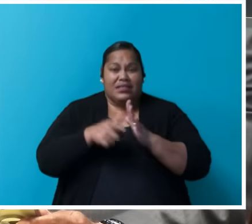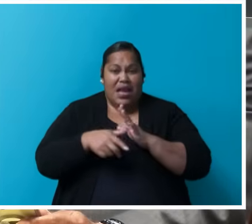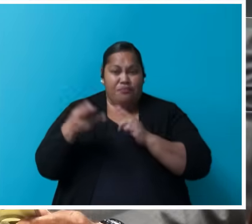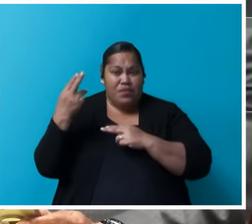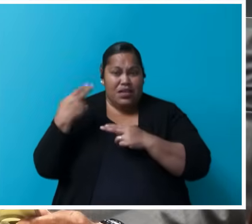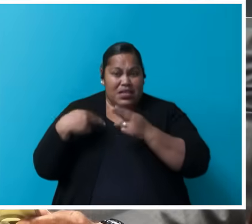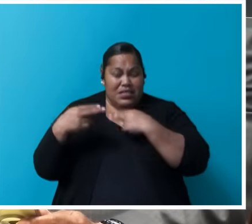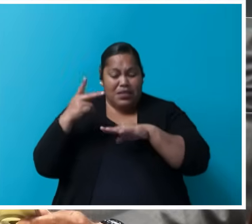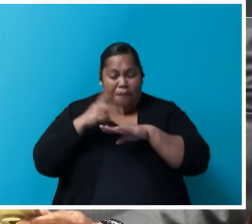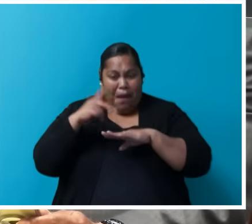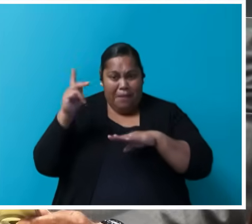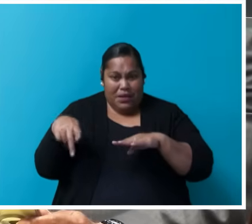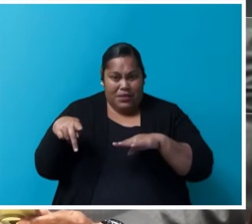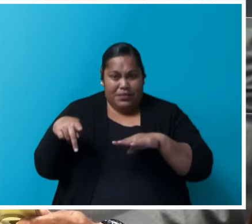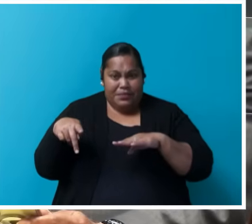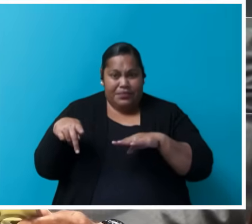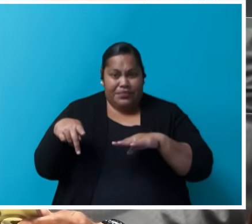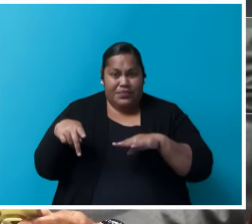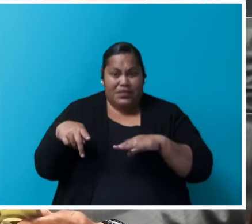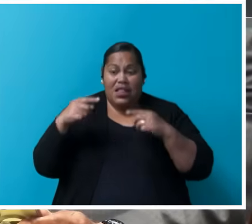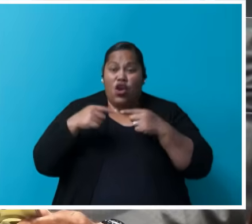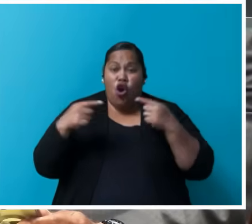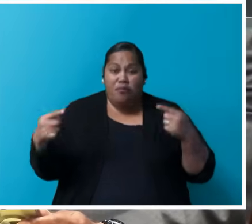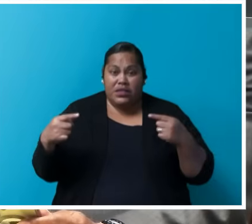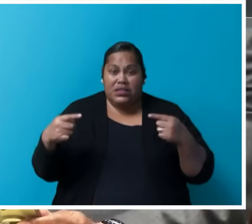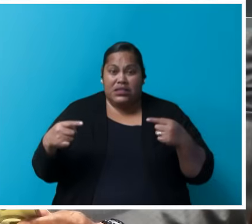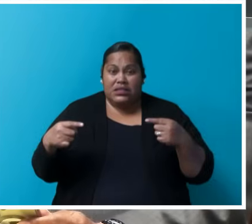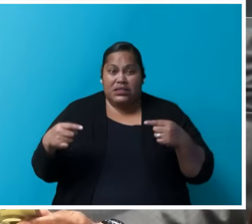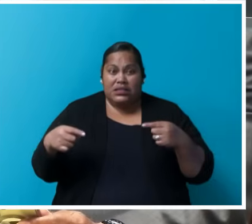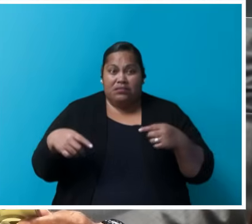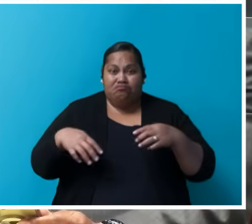parliamentary history, that the opposition has crumbled.